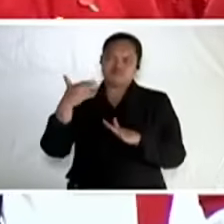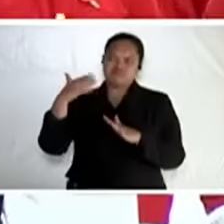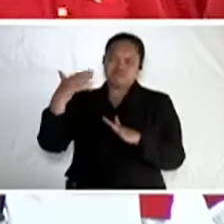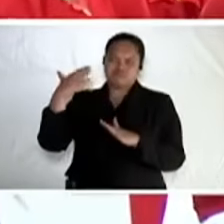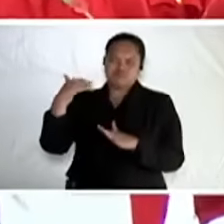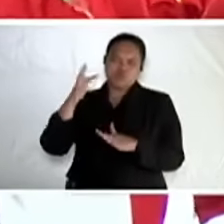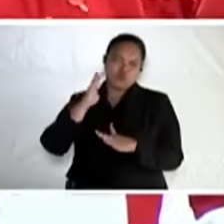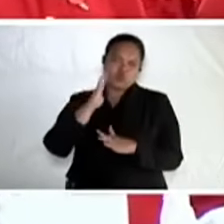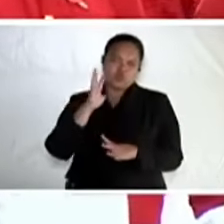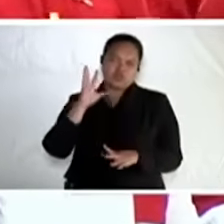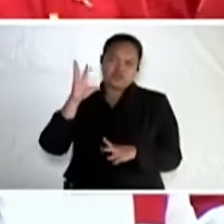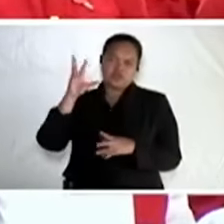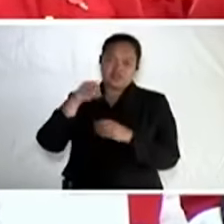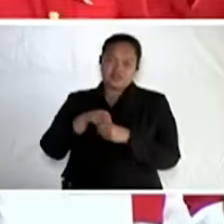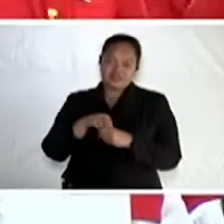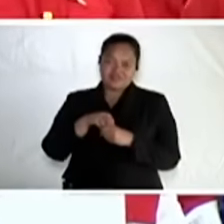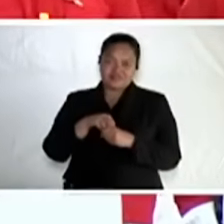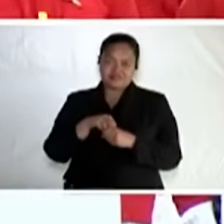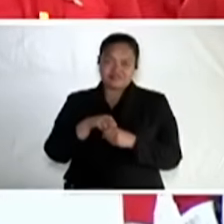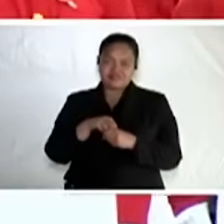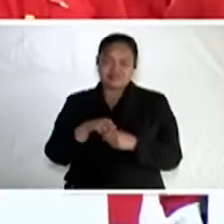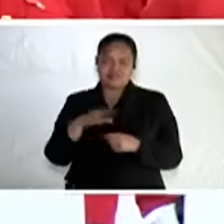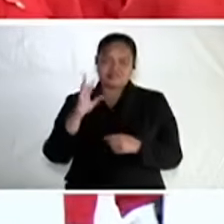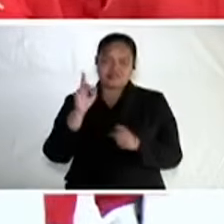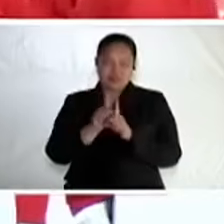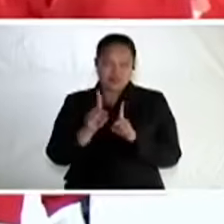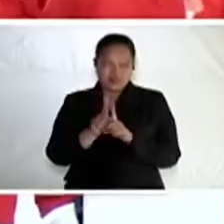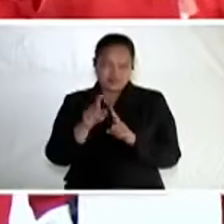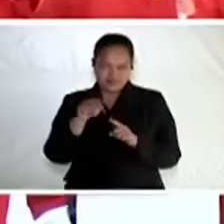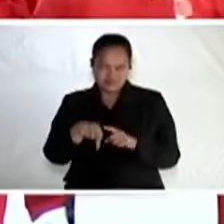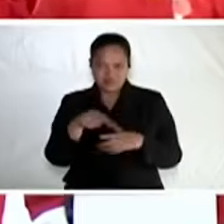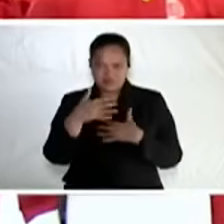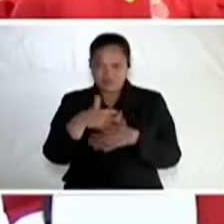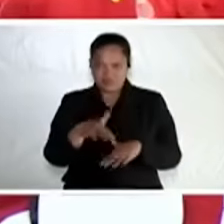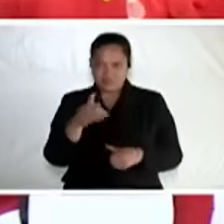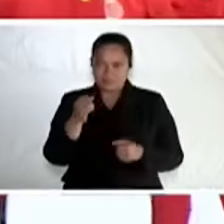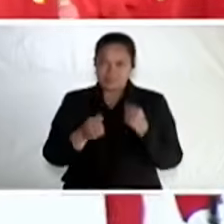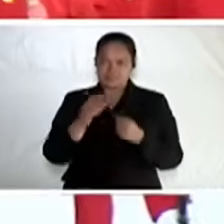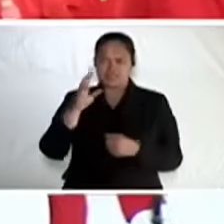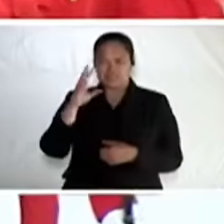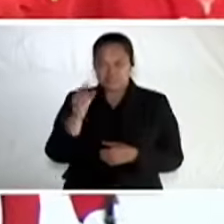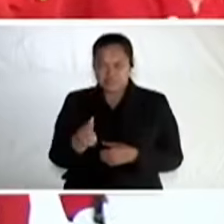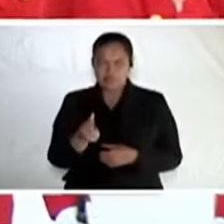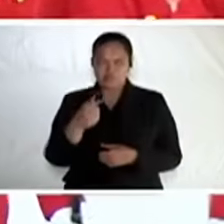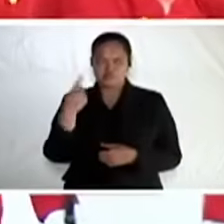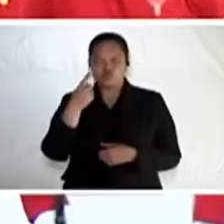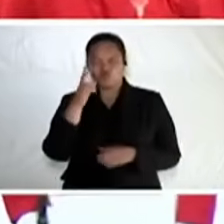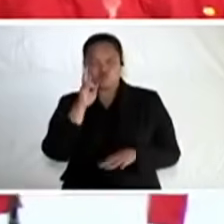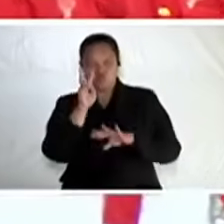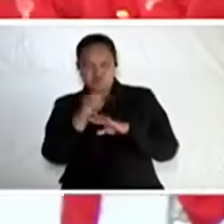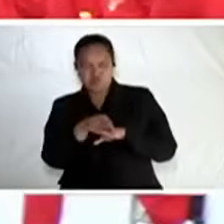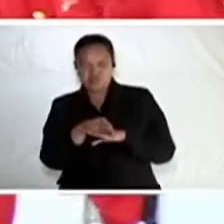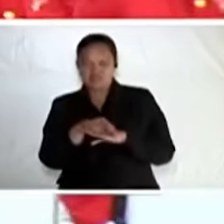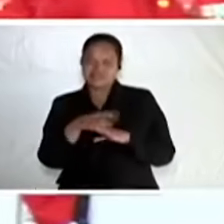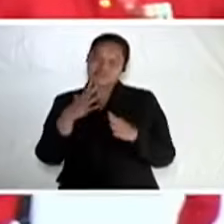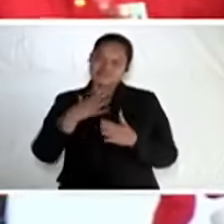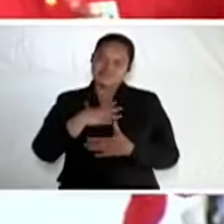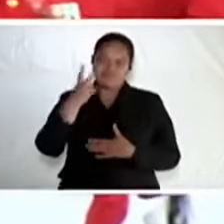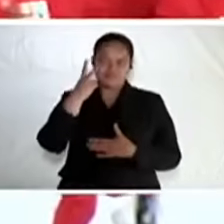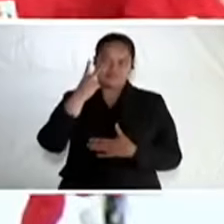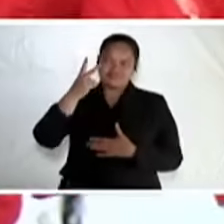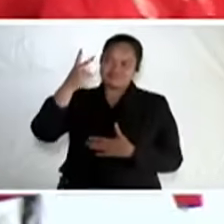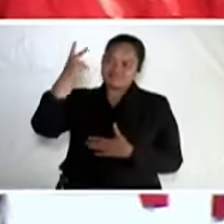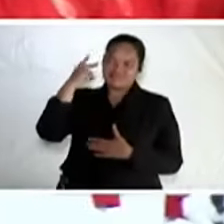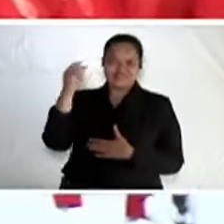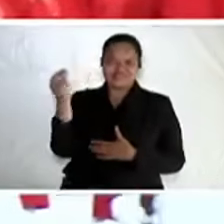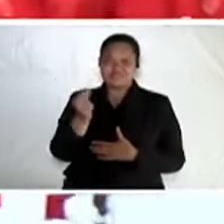ngauna kara lewena tu era mbondo bagai tabi na songo bakongo soer saliwiani soer sar tu mai na bagana na